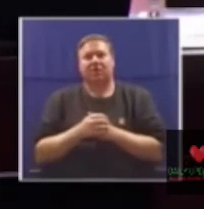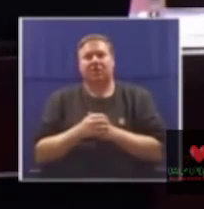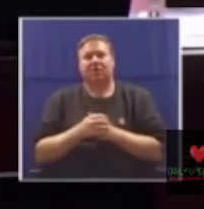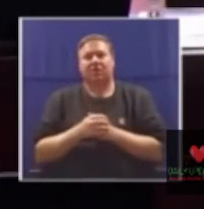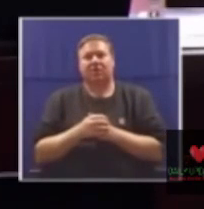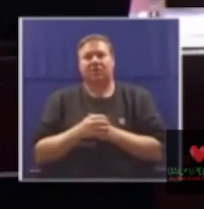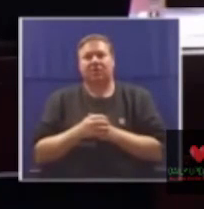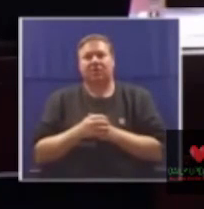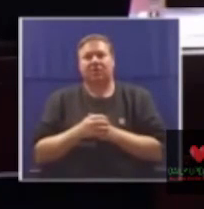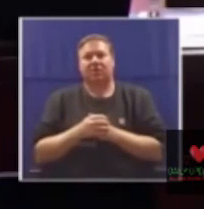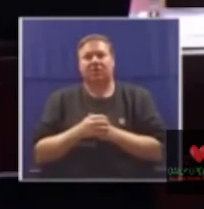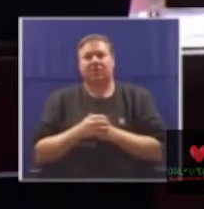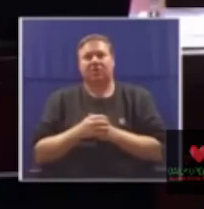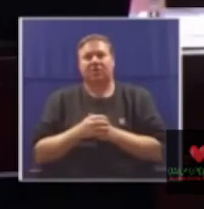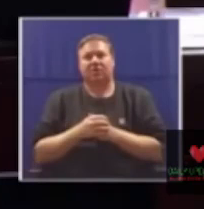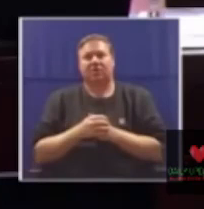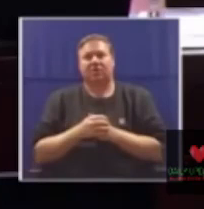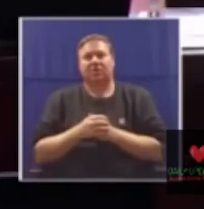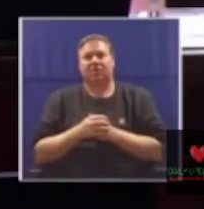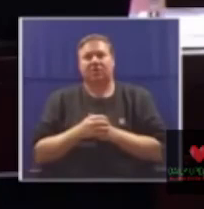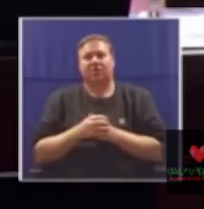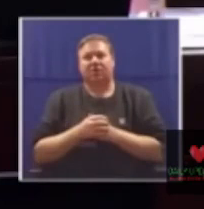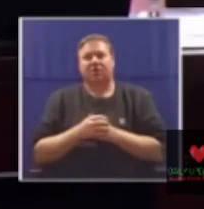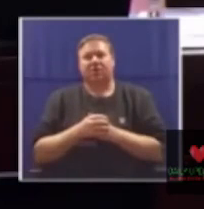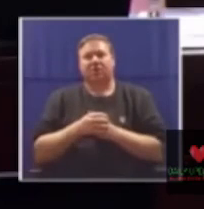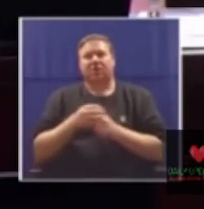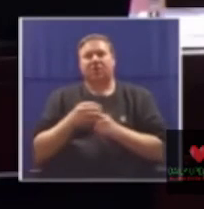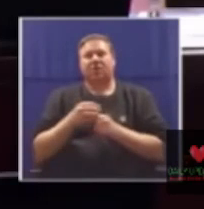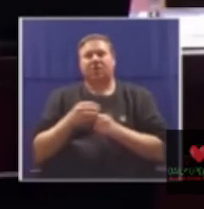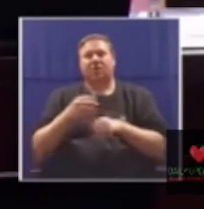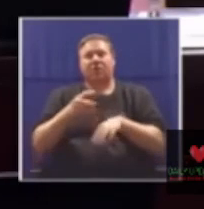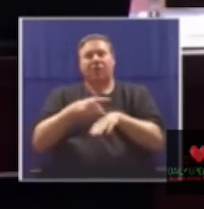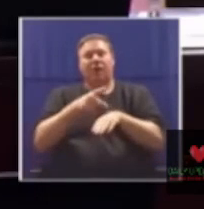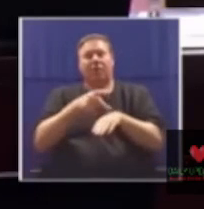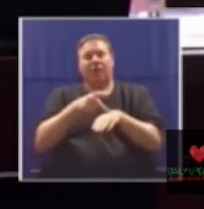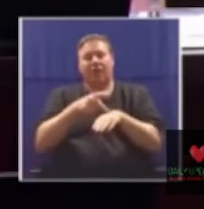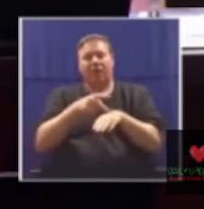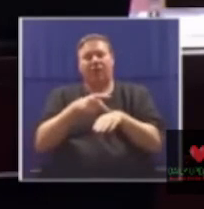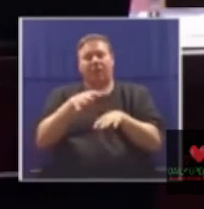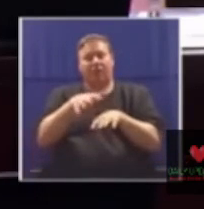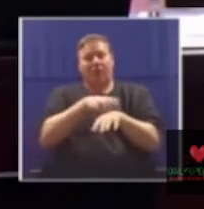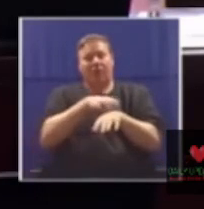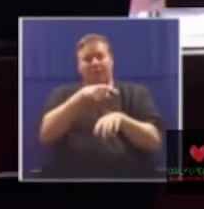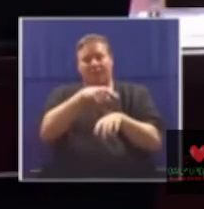of Ntabanyoni Estate, which owns Phala Phala Farm, appears in